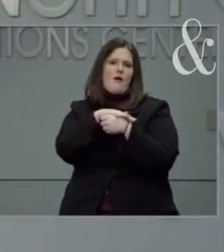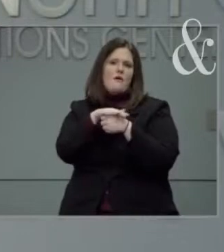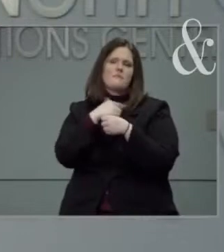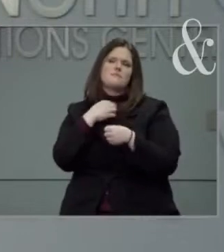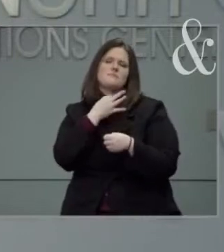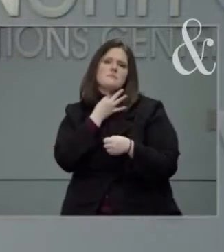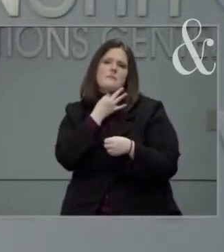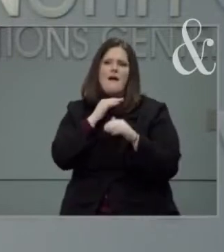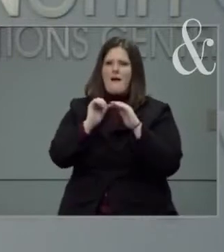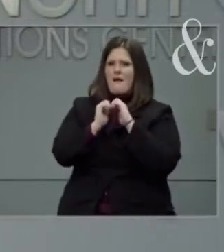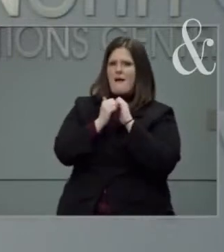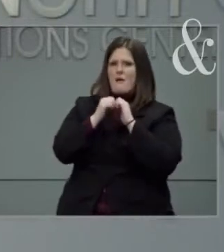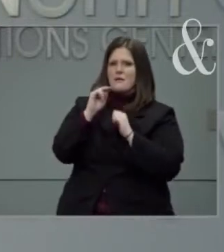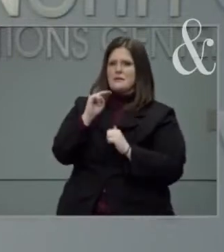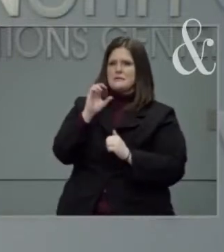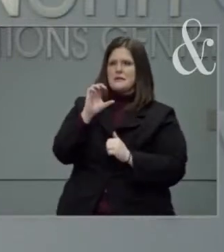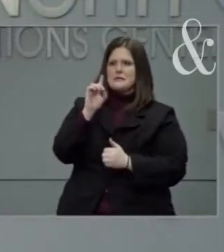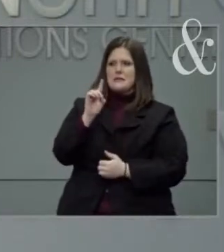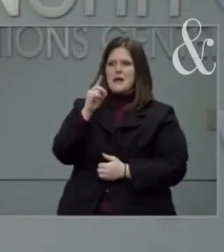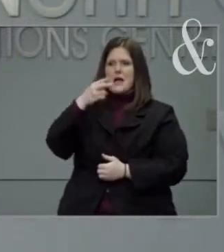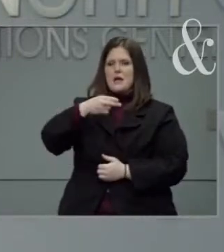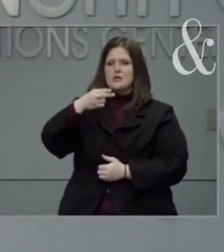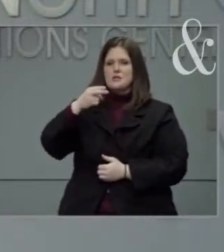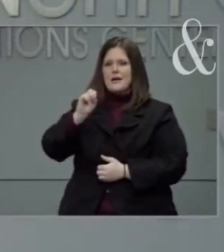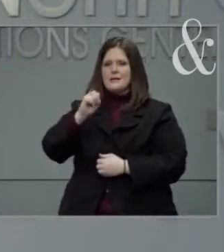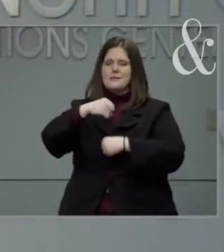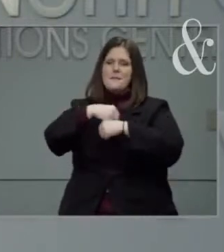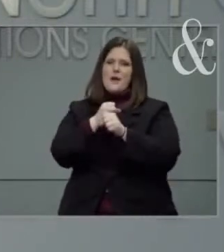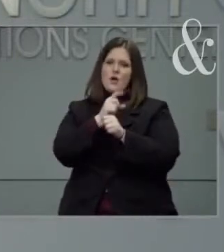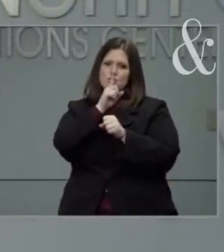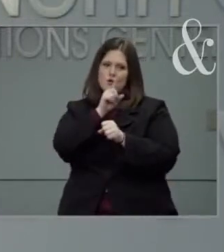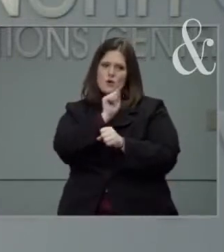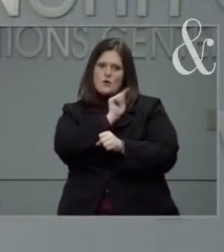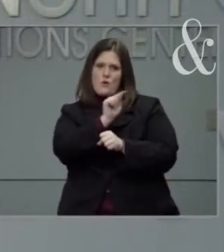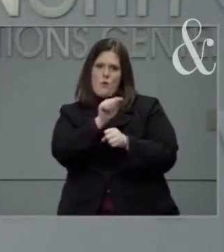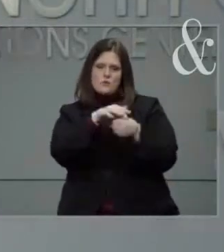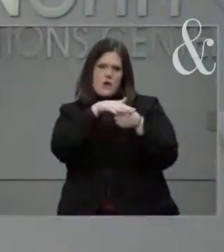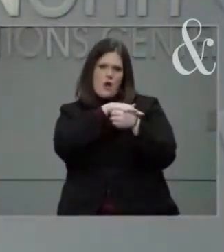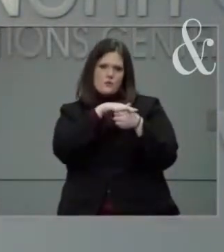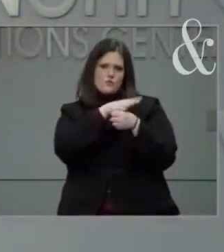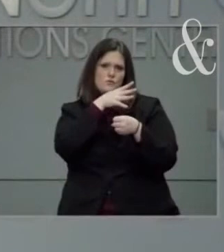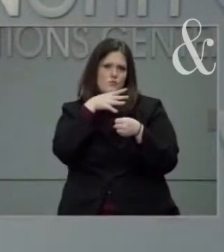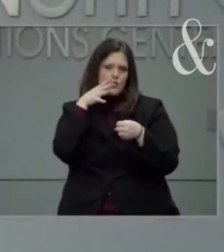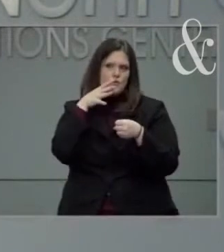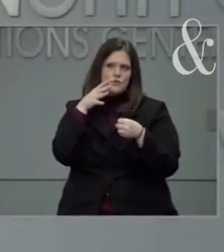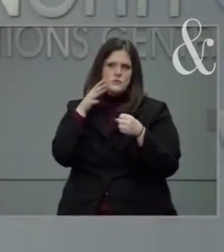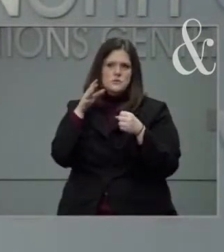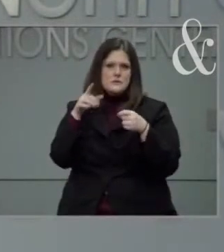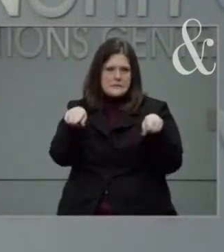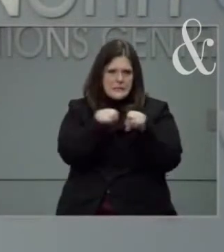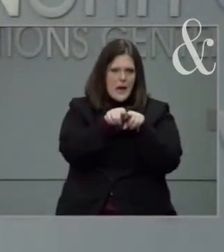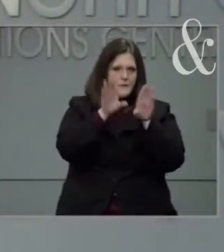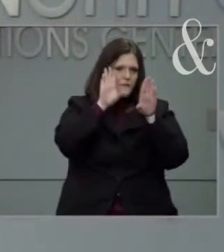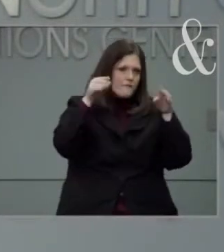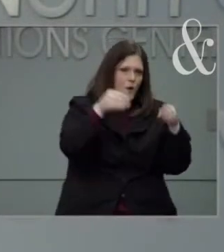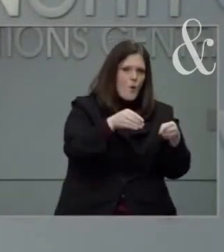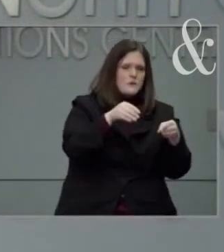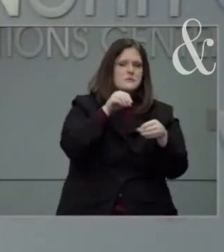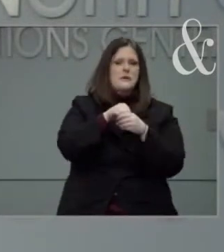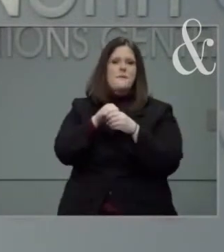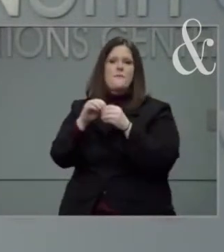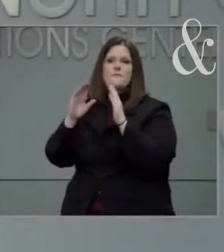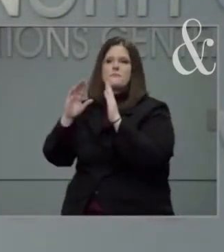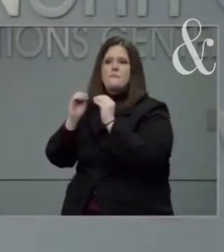Carolina Department of Health and Human Services doing to ensure that these individuals in rural communities are receiving the same attention as those in more urban